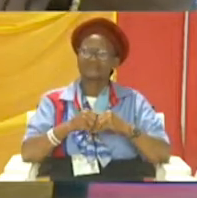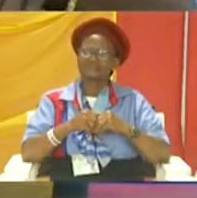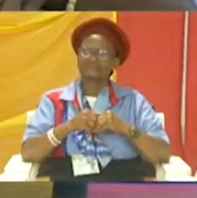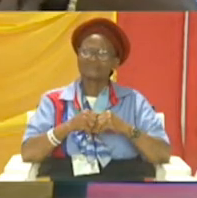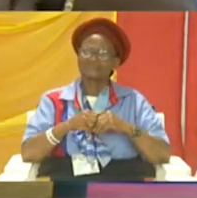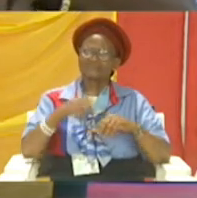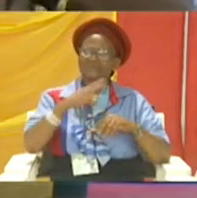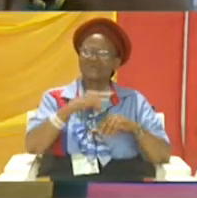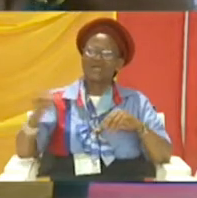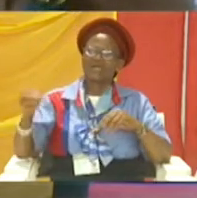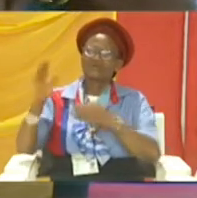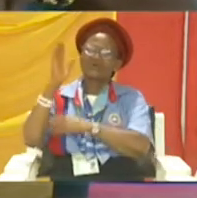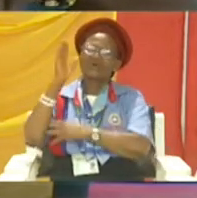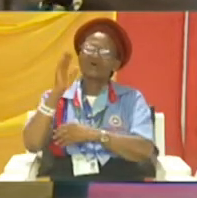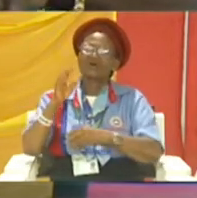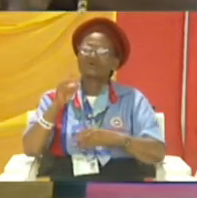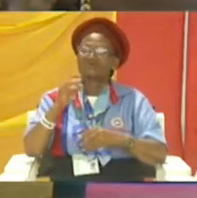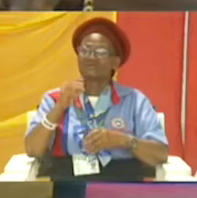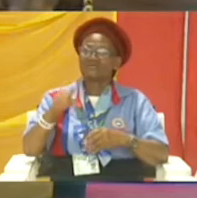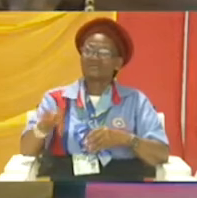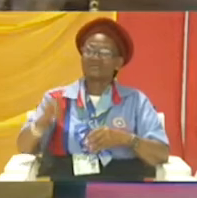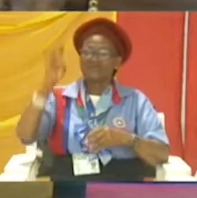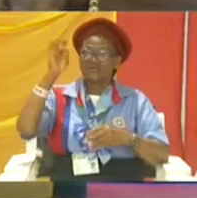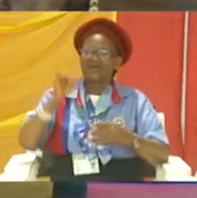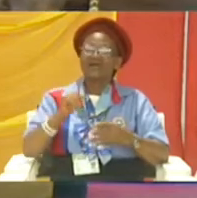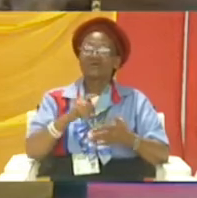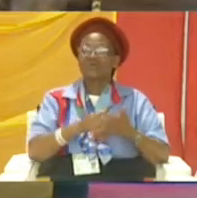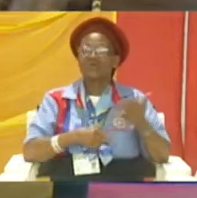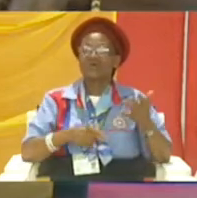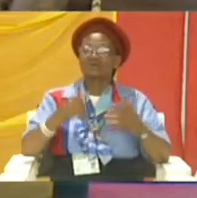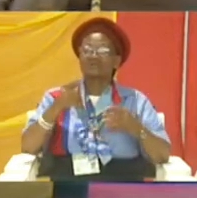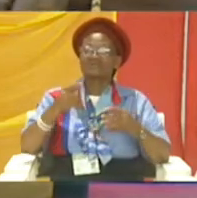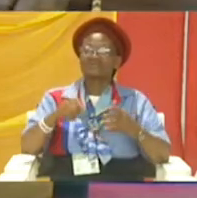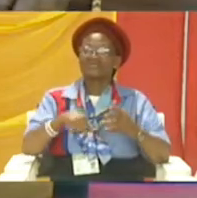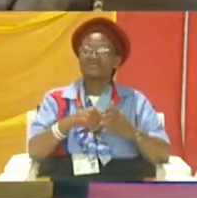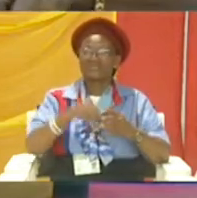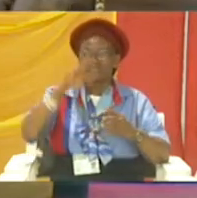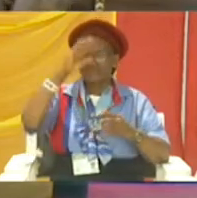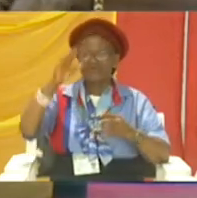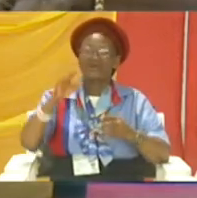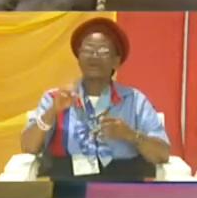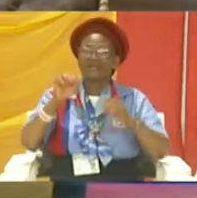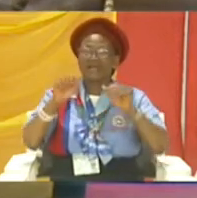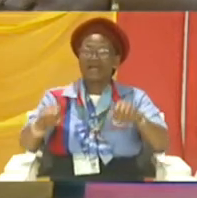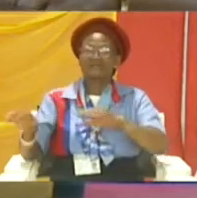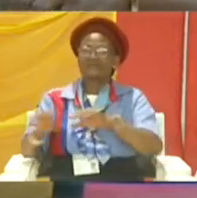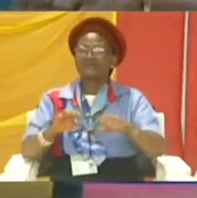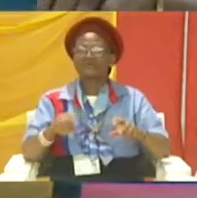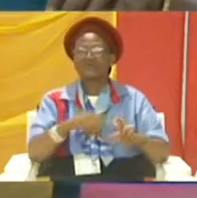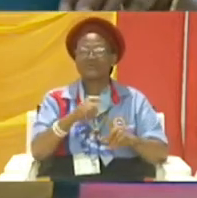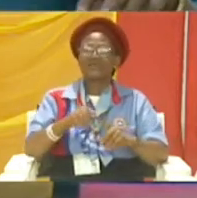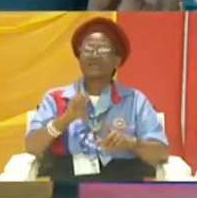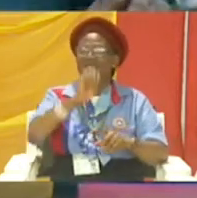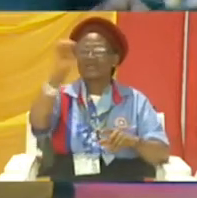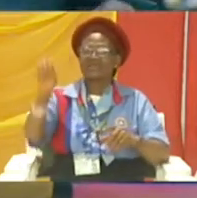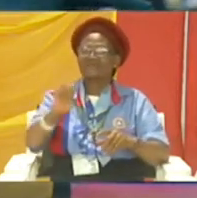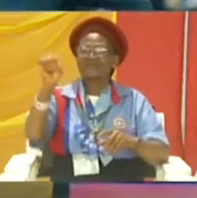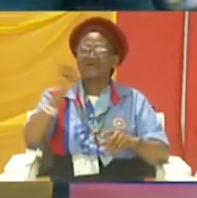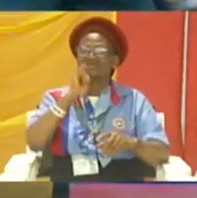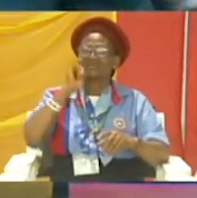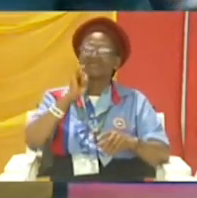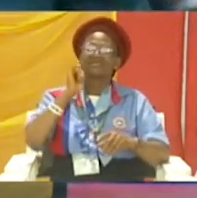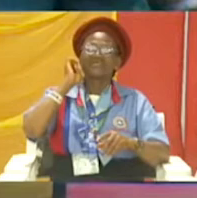And God has discovered what this boy can do whenever he's upset. He